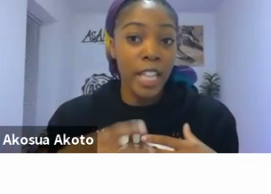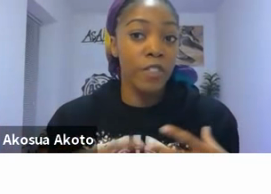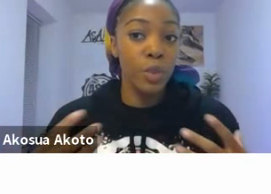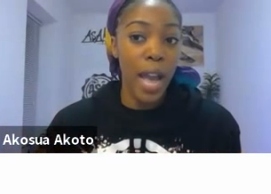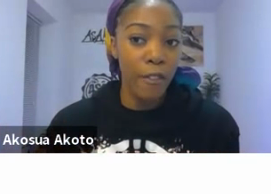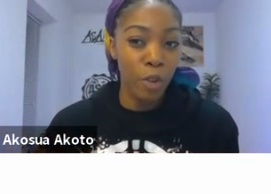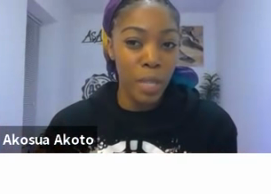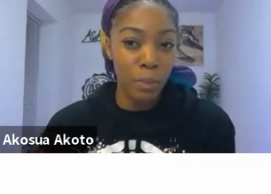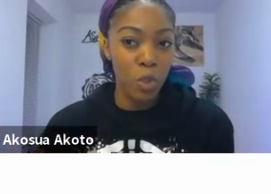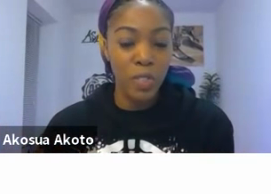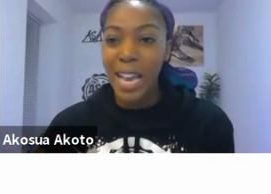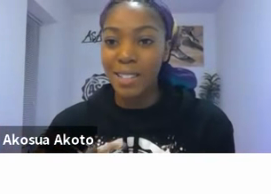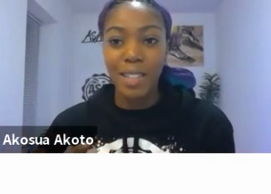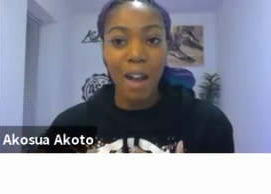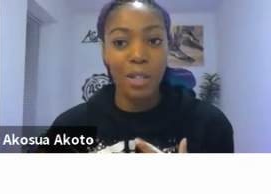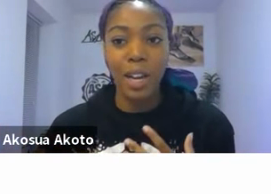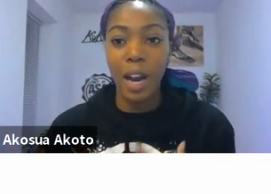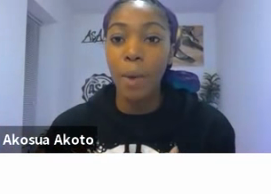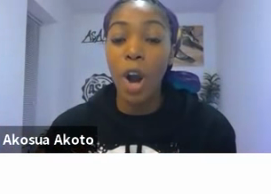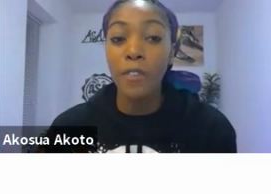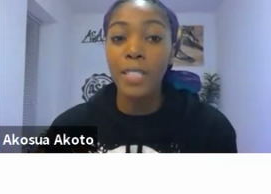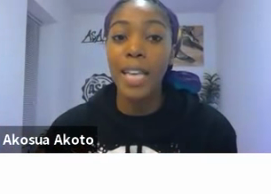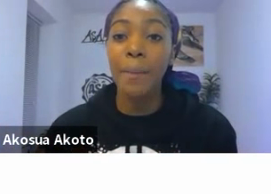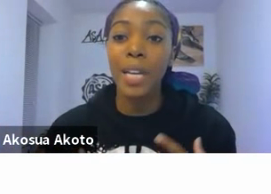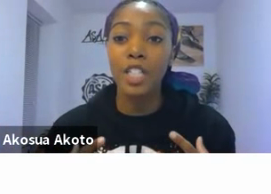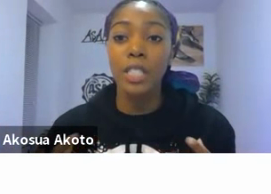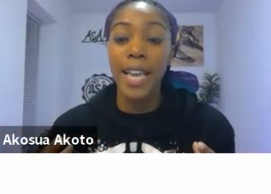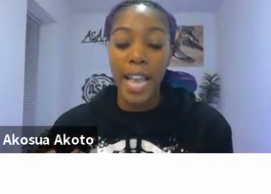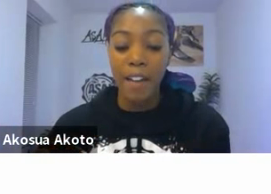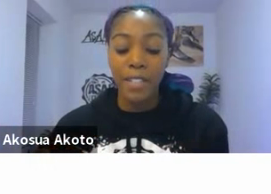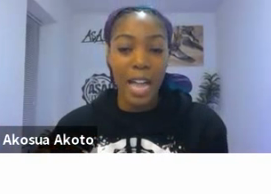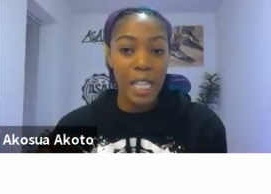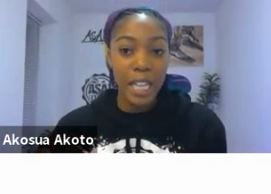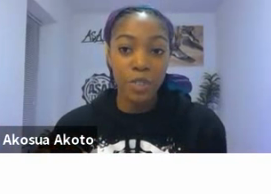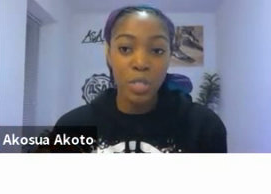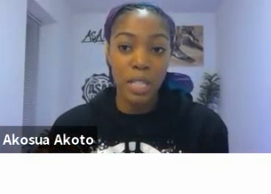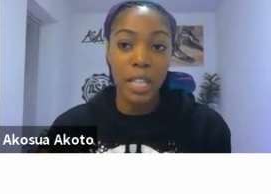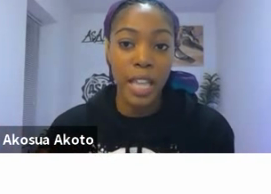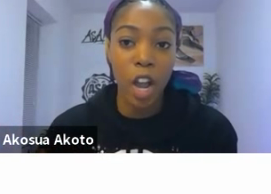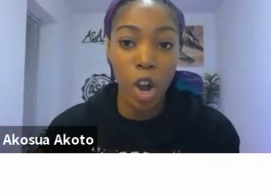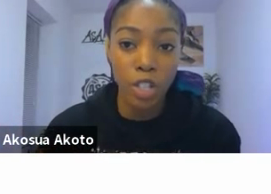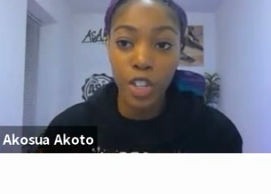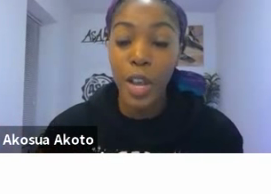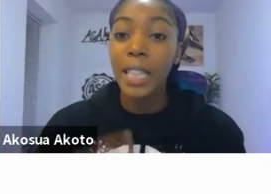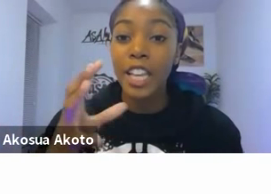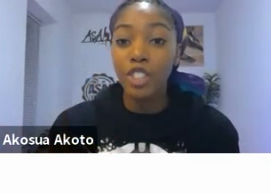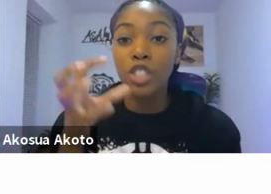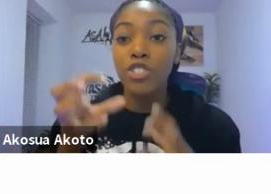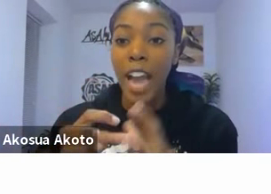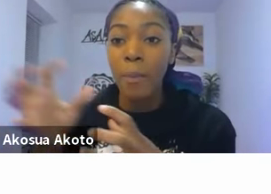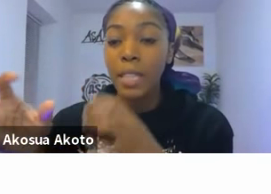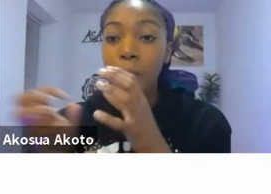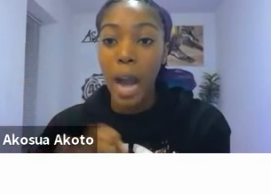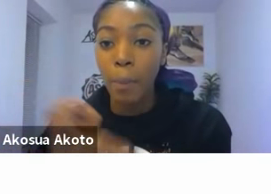doing individual Afrobeat moves. It's not gonna come off the same because they have not lived or studied that culture. They're